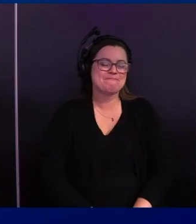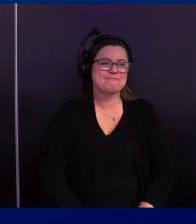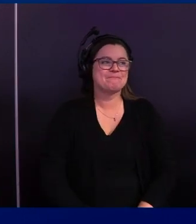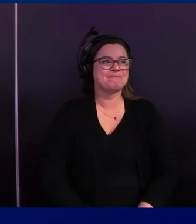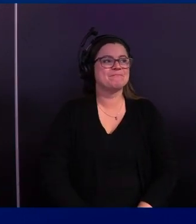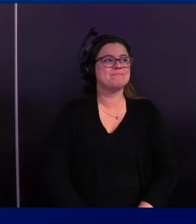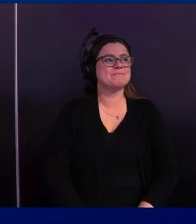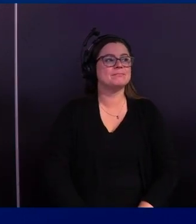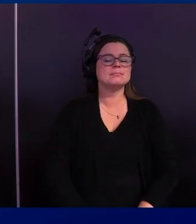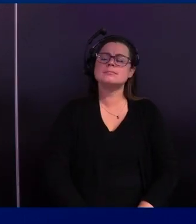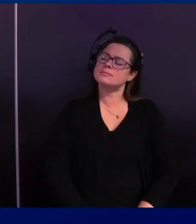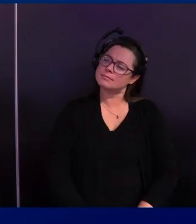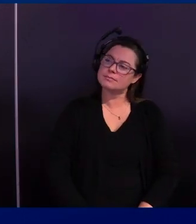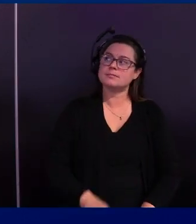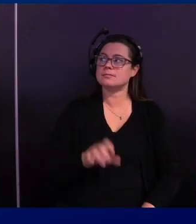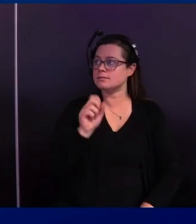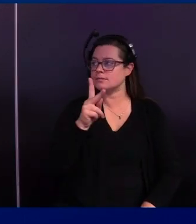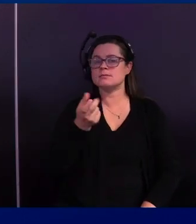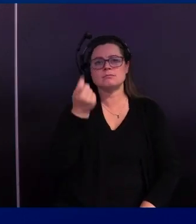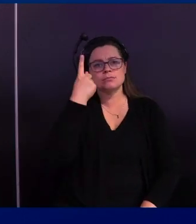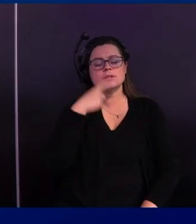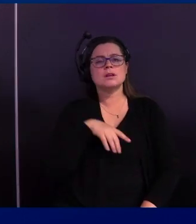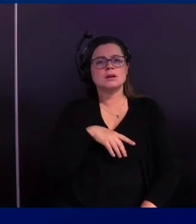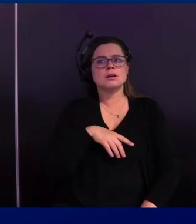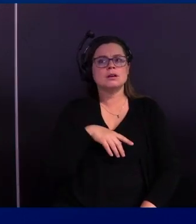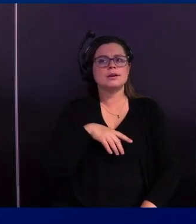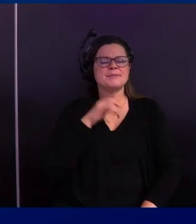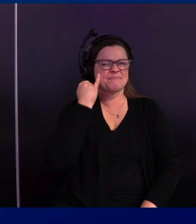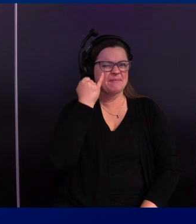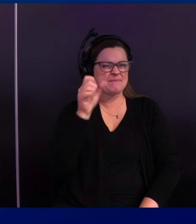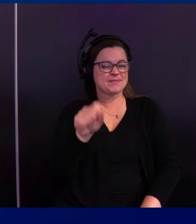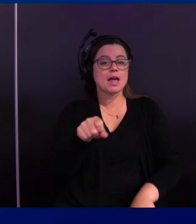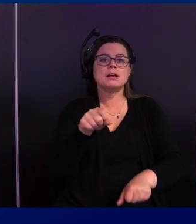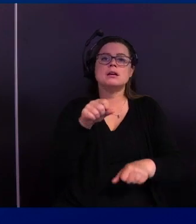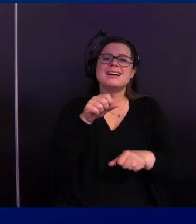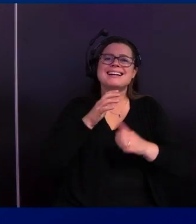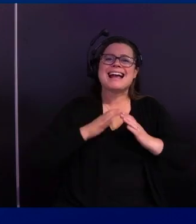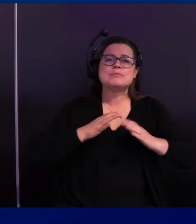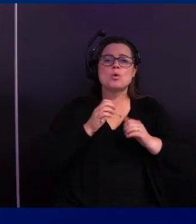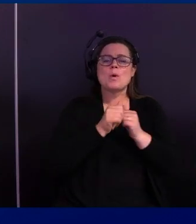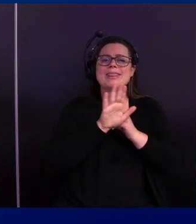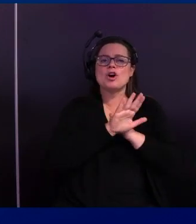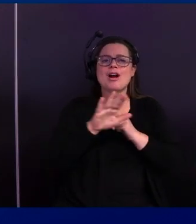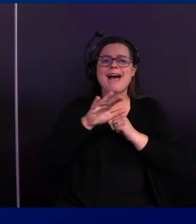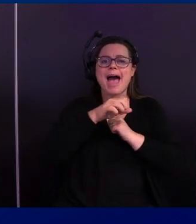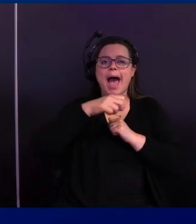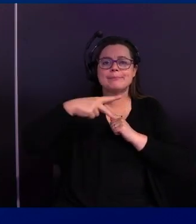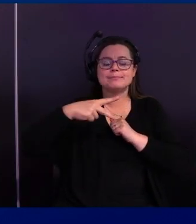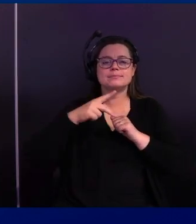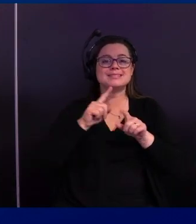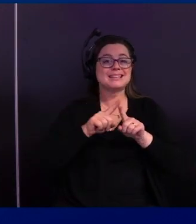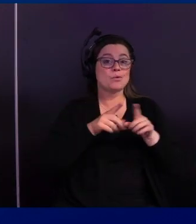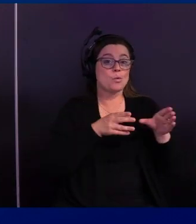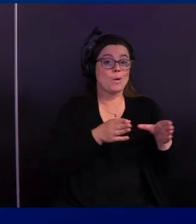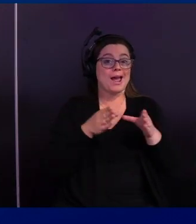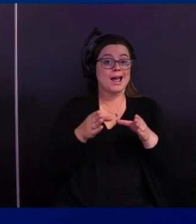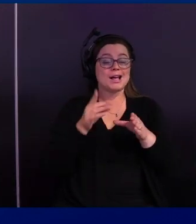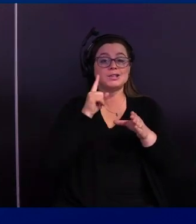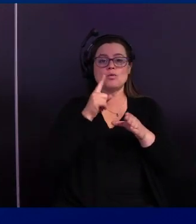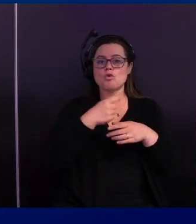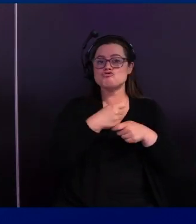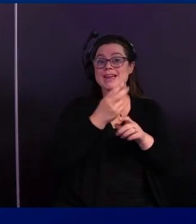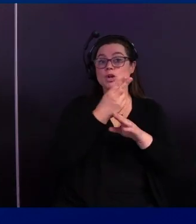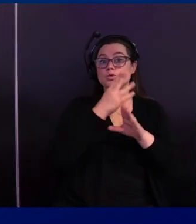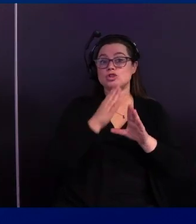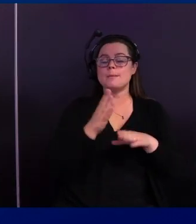can imagine, I've seen a lot of customers with their applications have different ways of creating users. Maybe